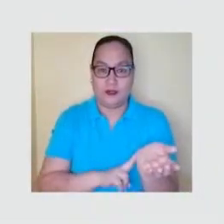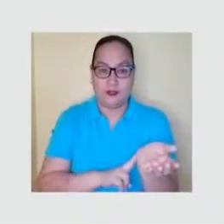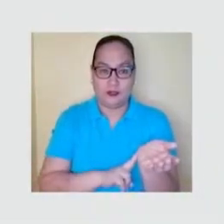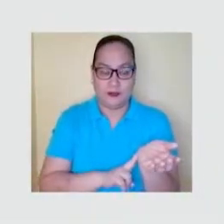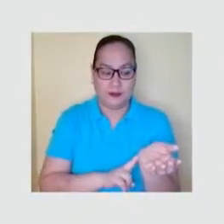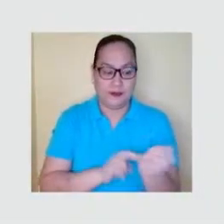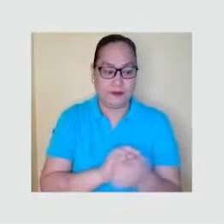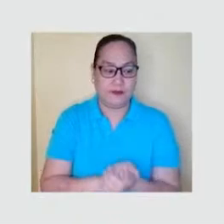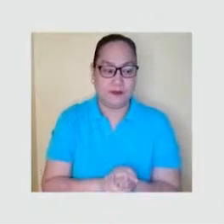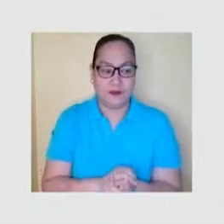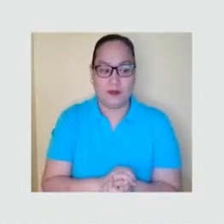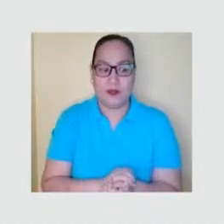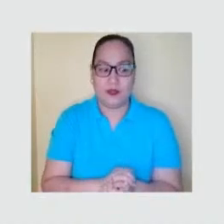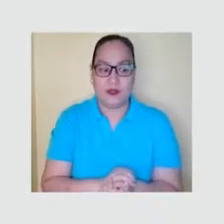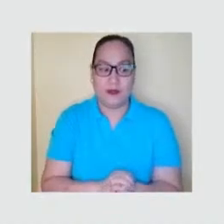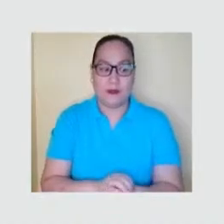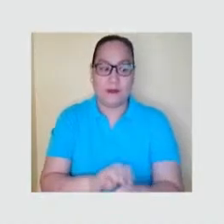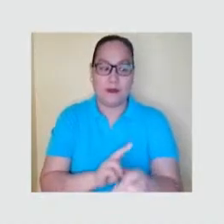brachial,